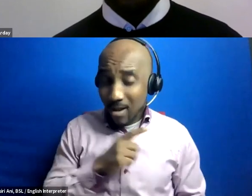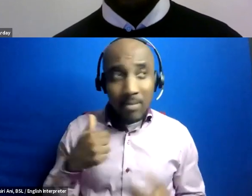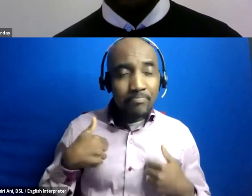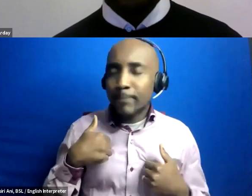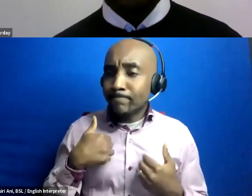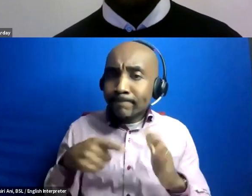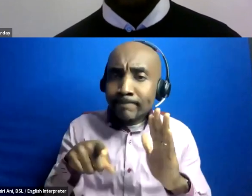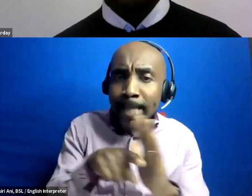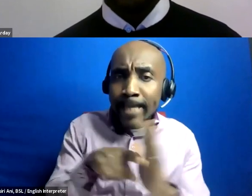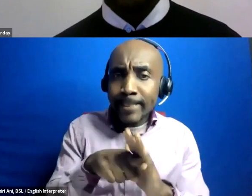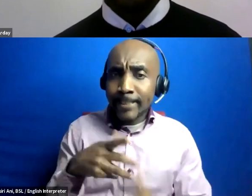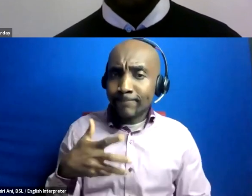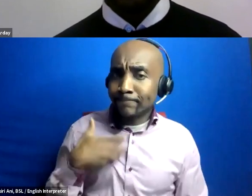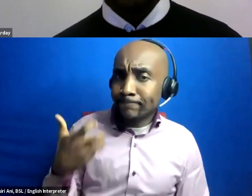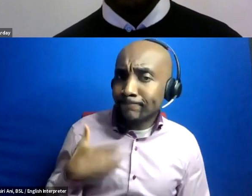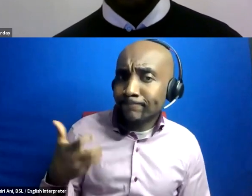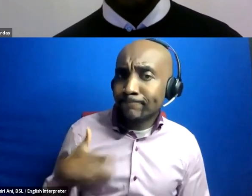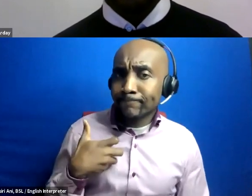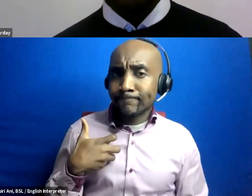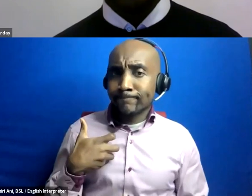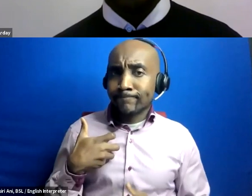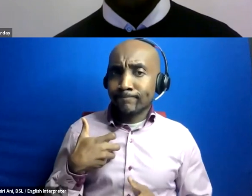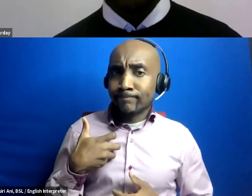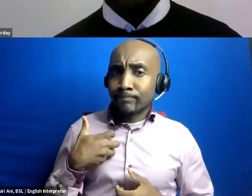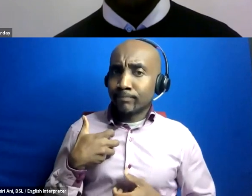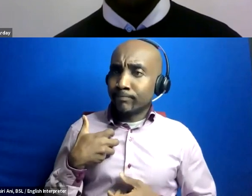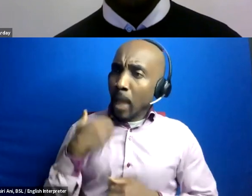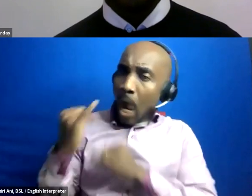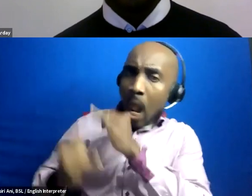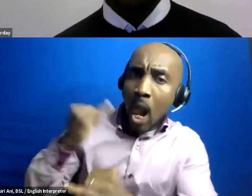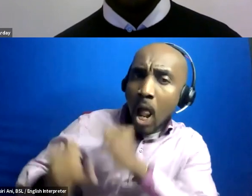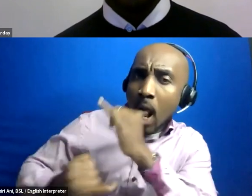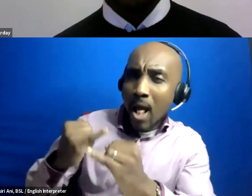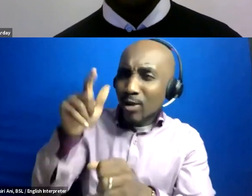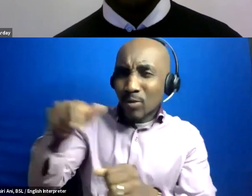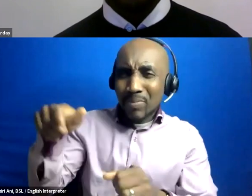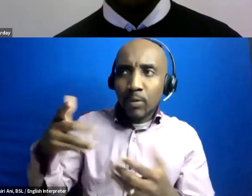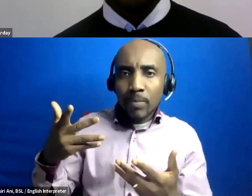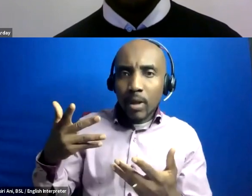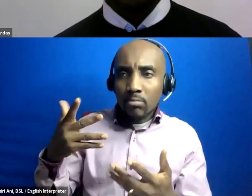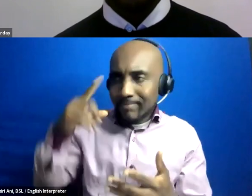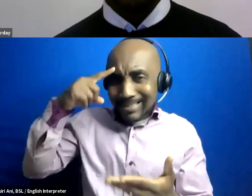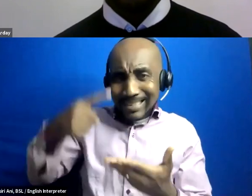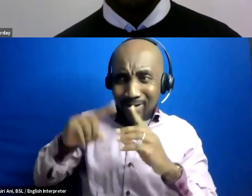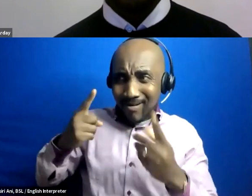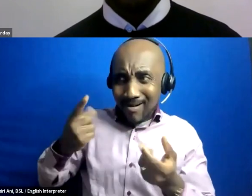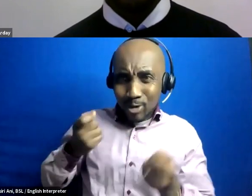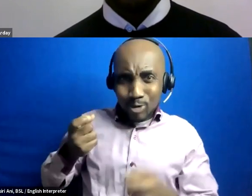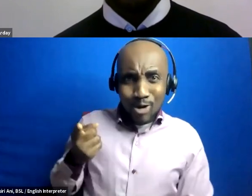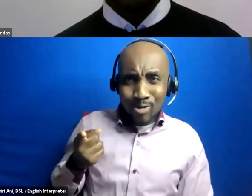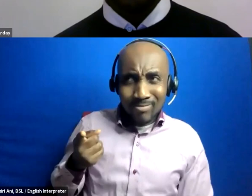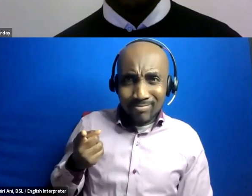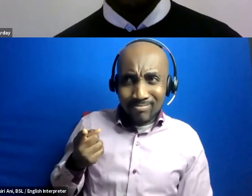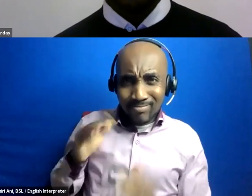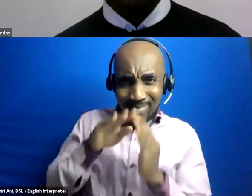sour, or venting to other people who have no power. Mm. So I think to empower